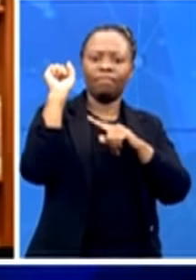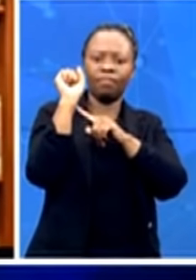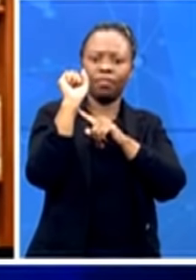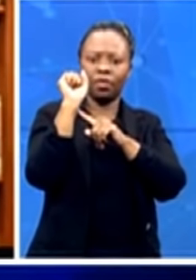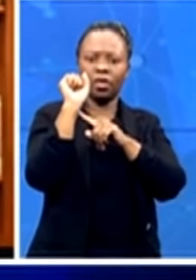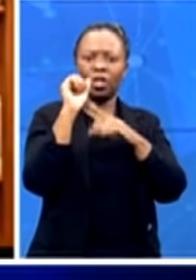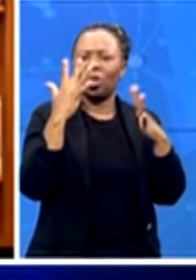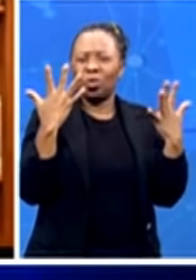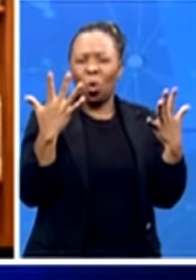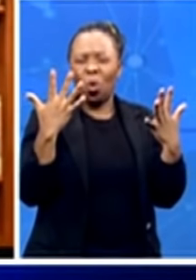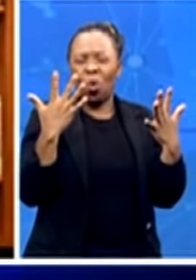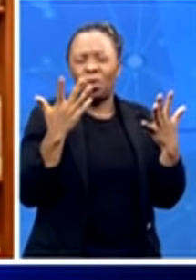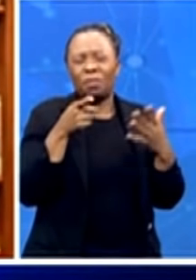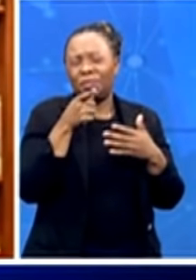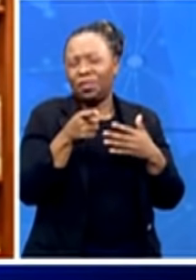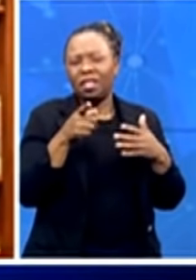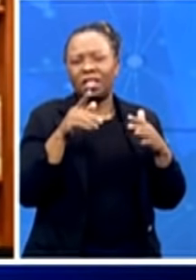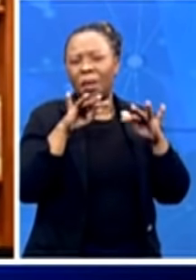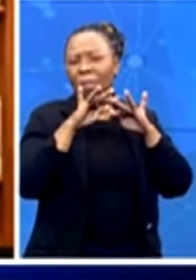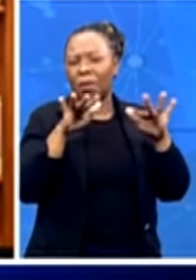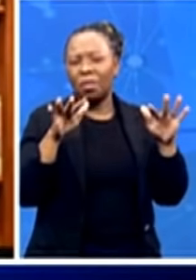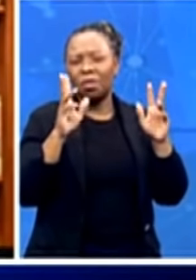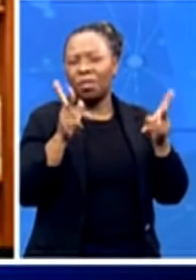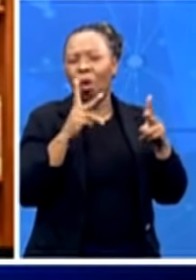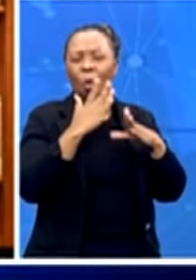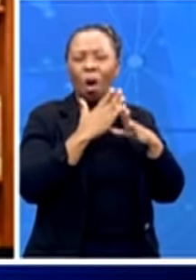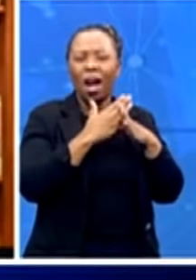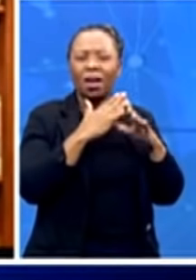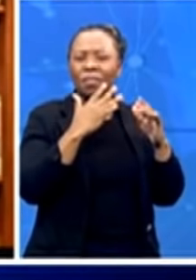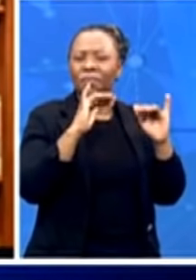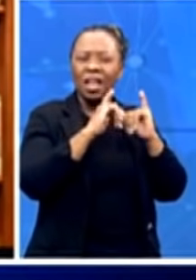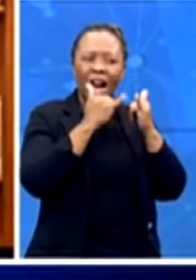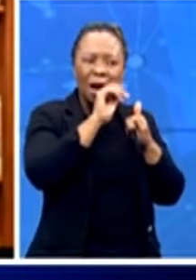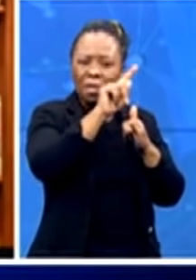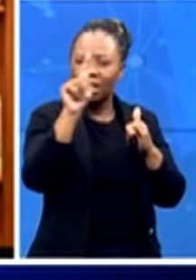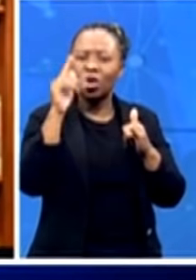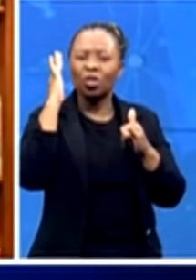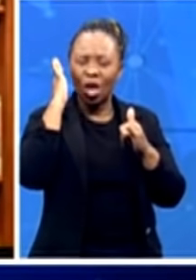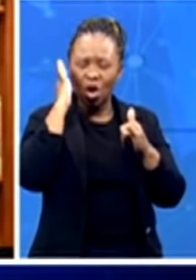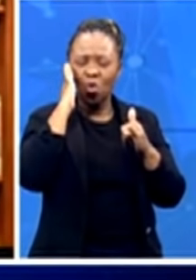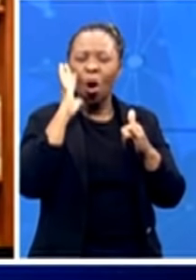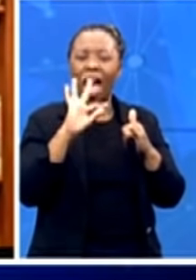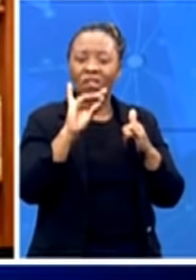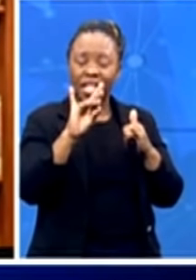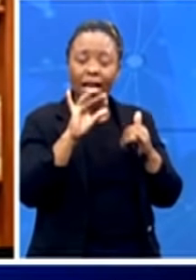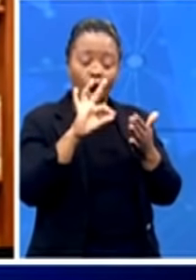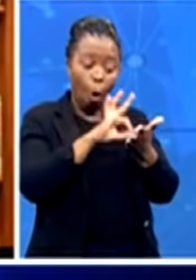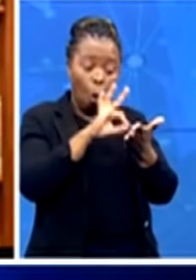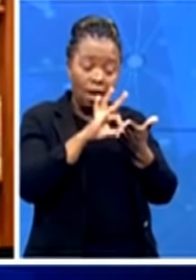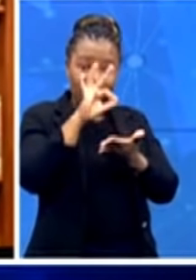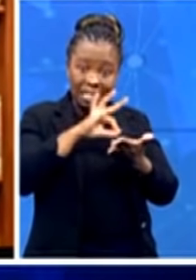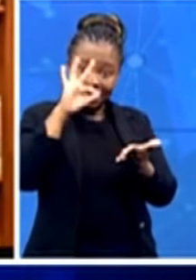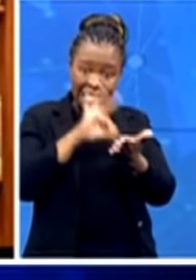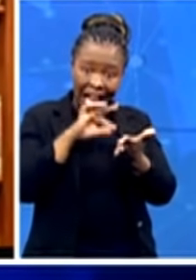in corporations or for companies know on an everyday basis. When you sign your contract, you sign up to a certain set of rules that you